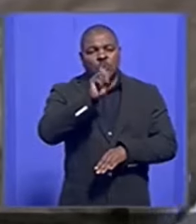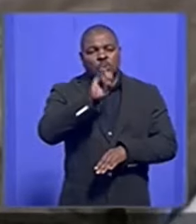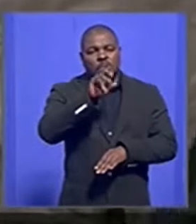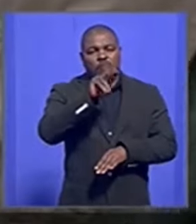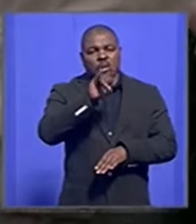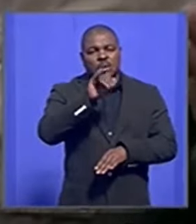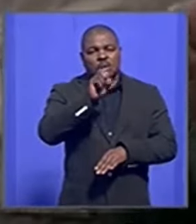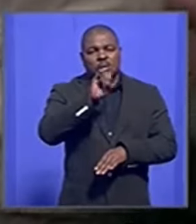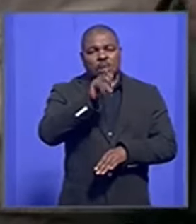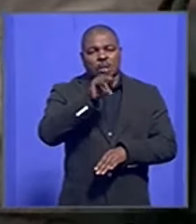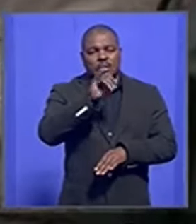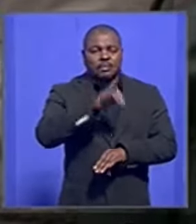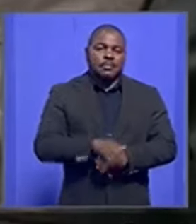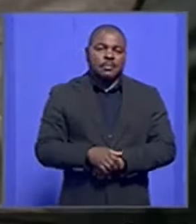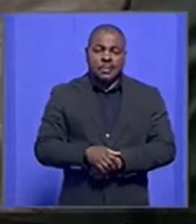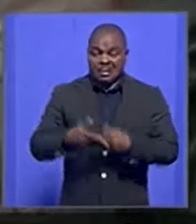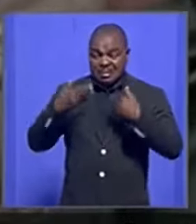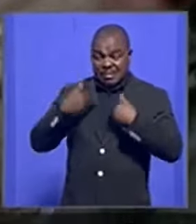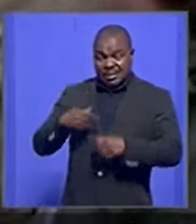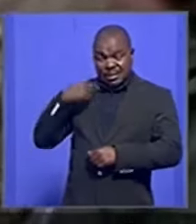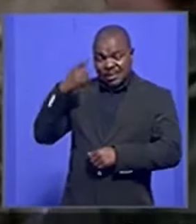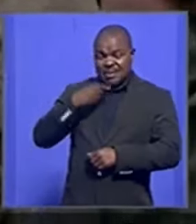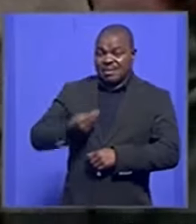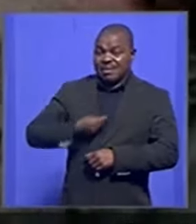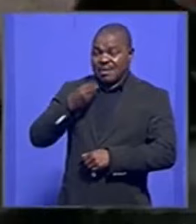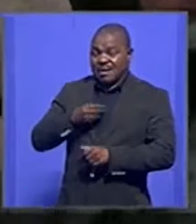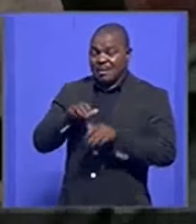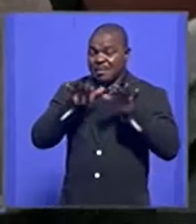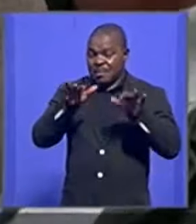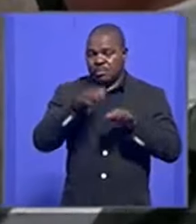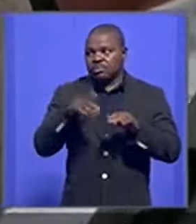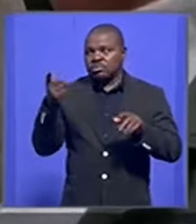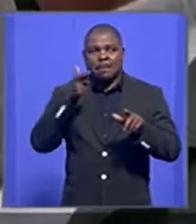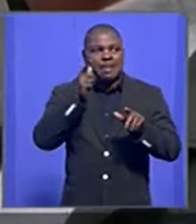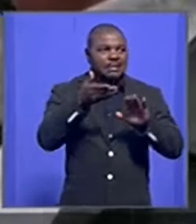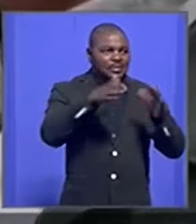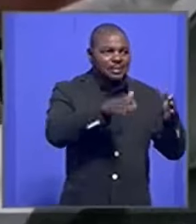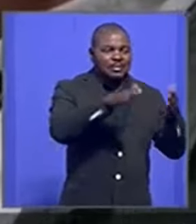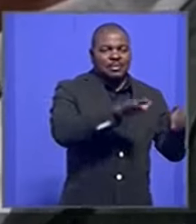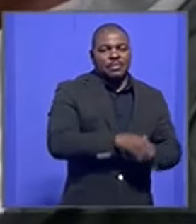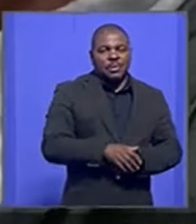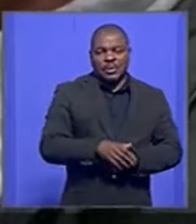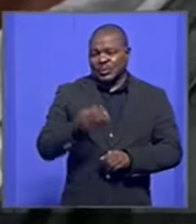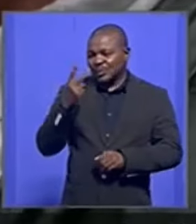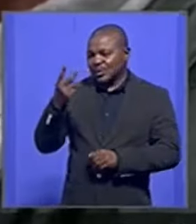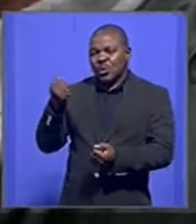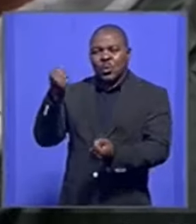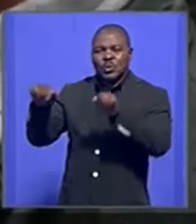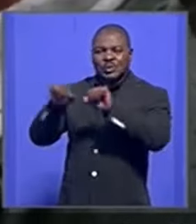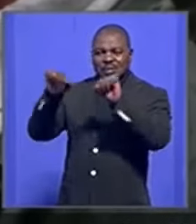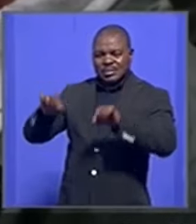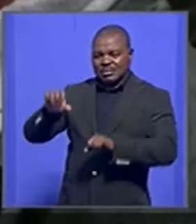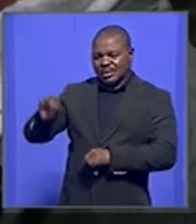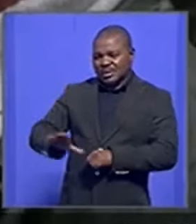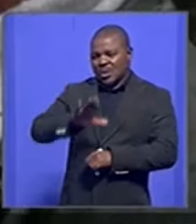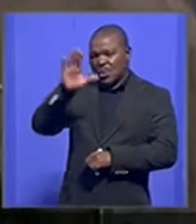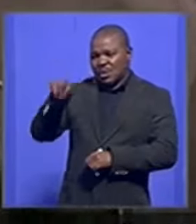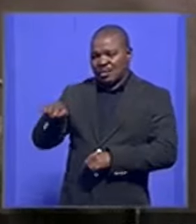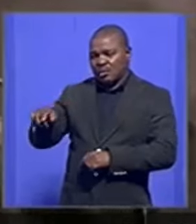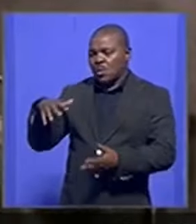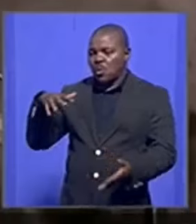According to me, most young people are getting killed. If you can check, the justice system in South Africa is very